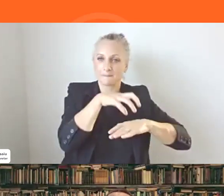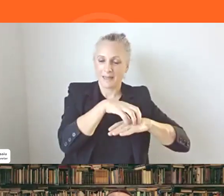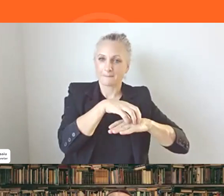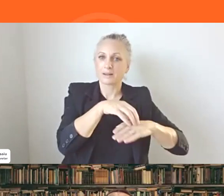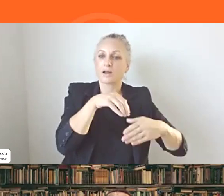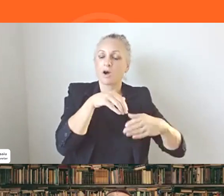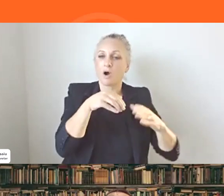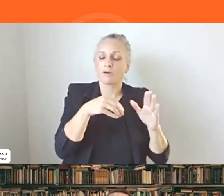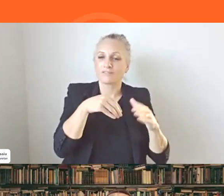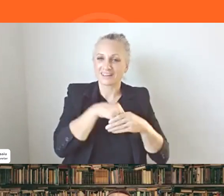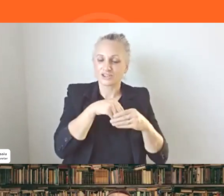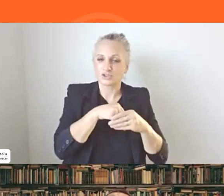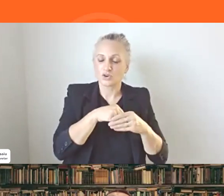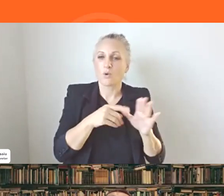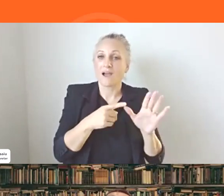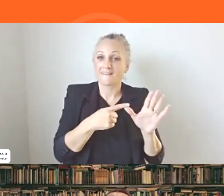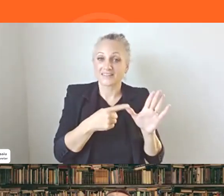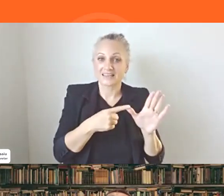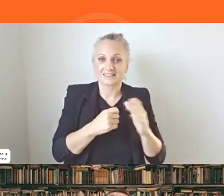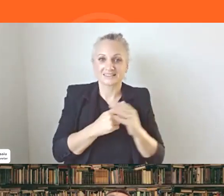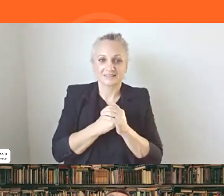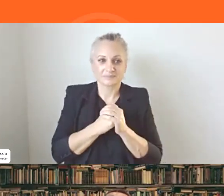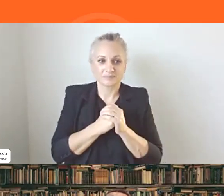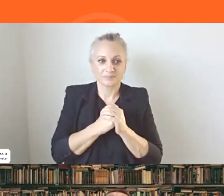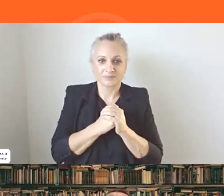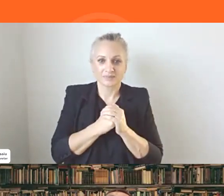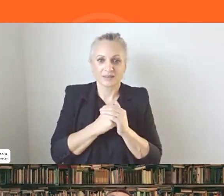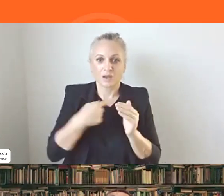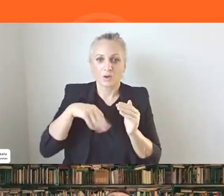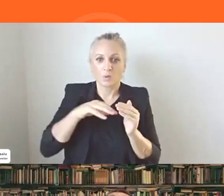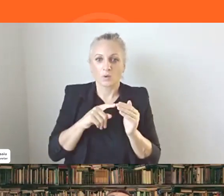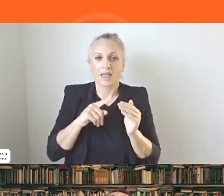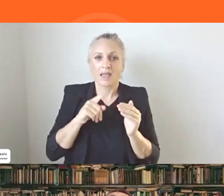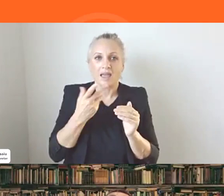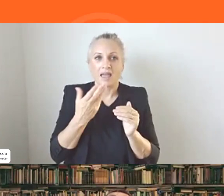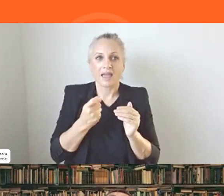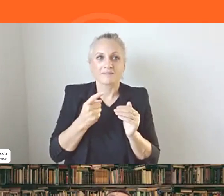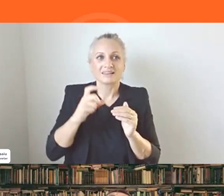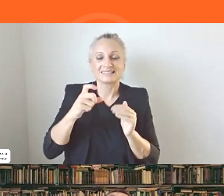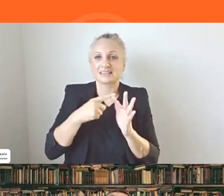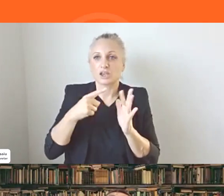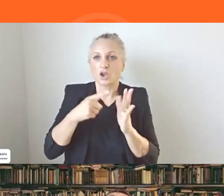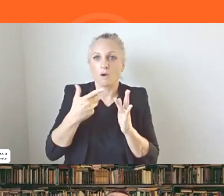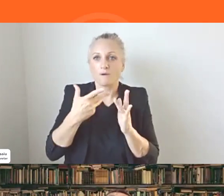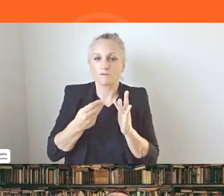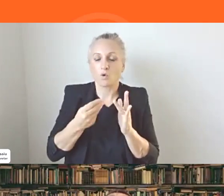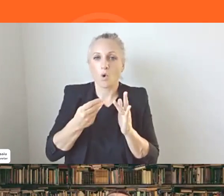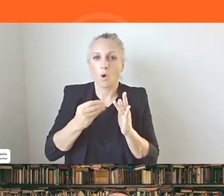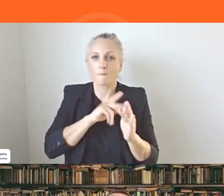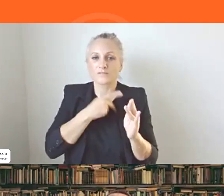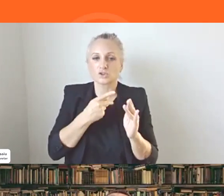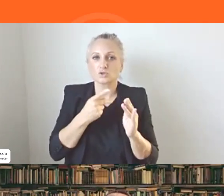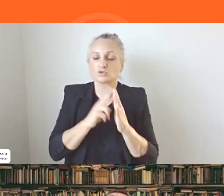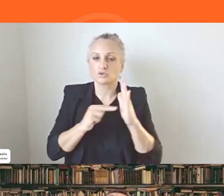Victoria McLennan, CEO for IT Professionals New Zealand, Dan Tiwhenua Walker,